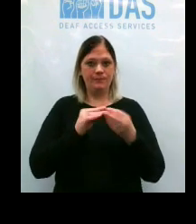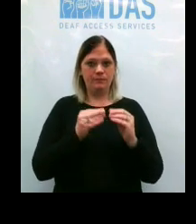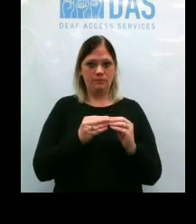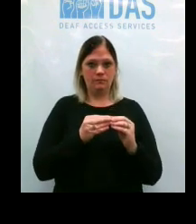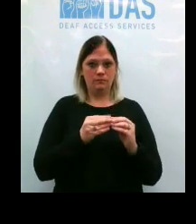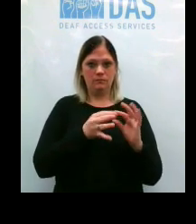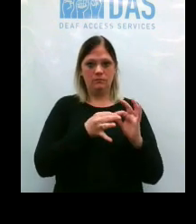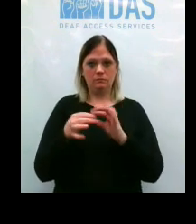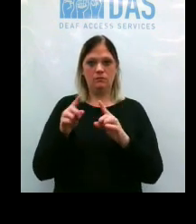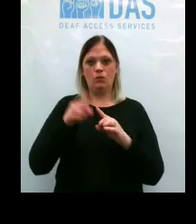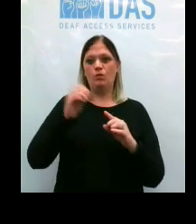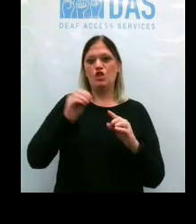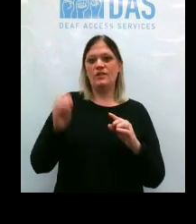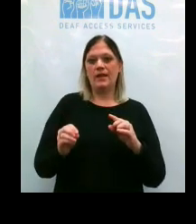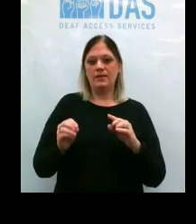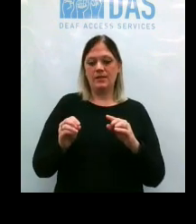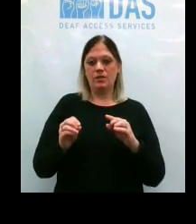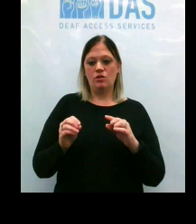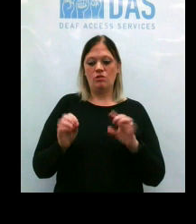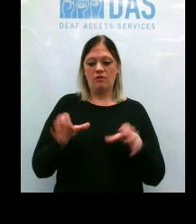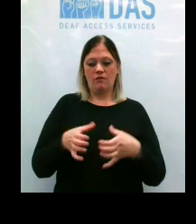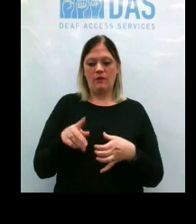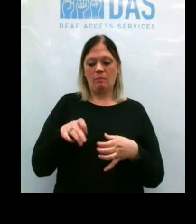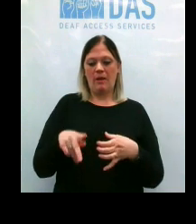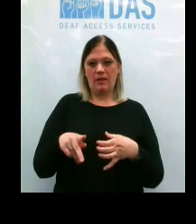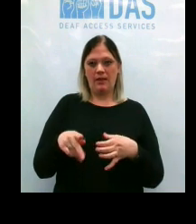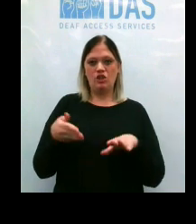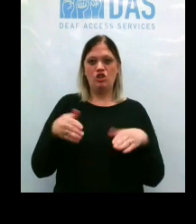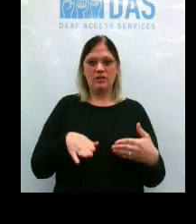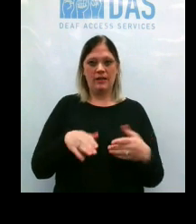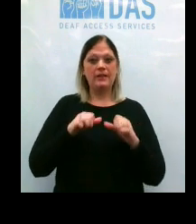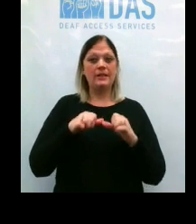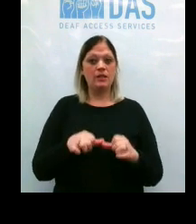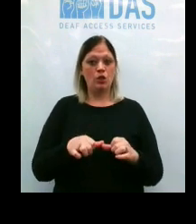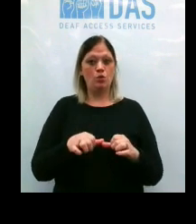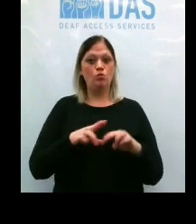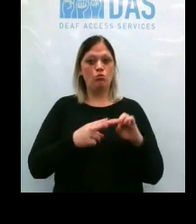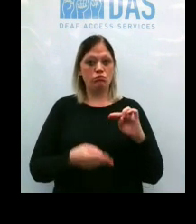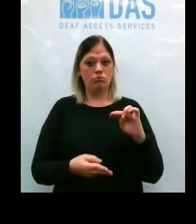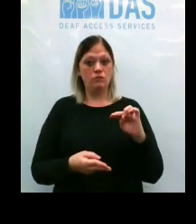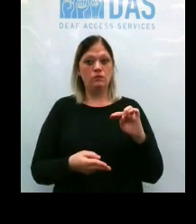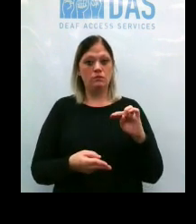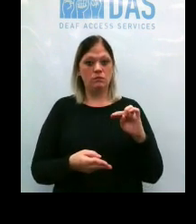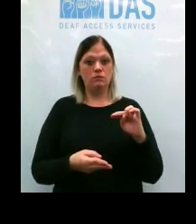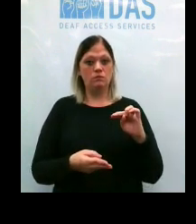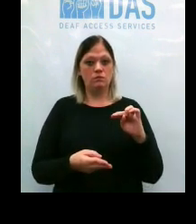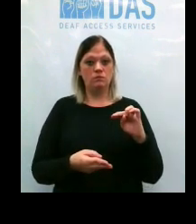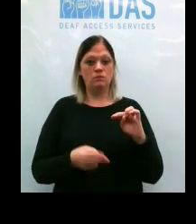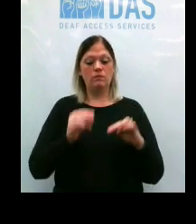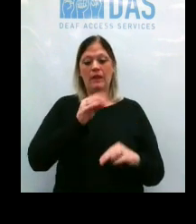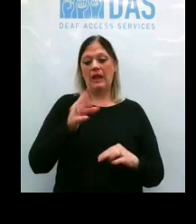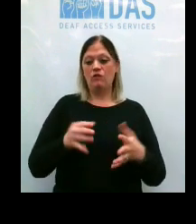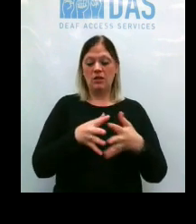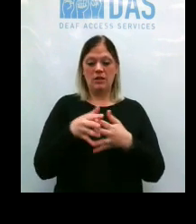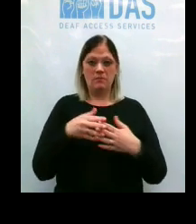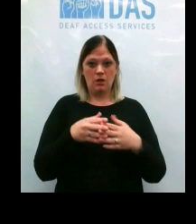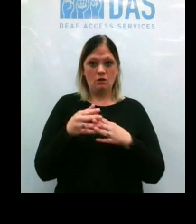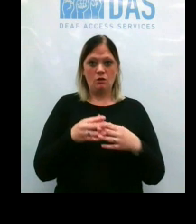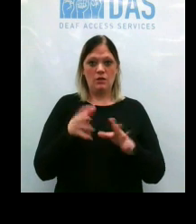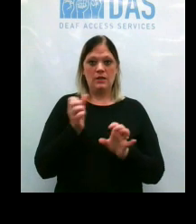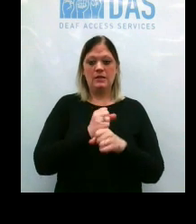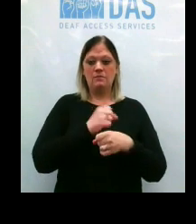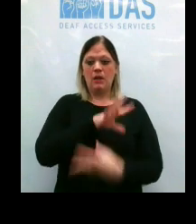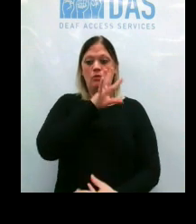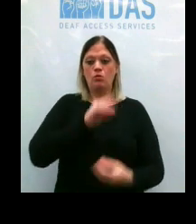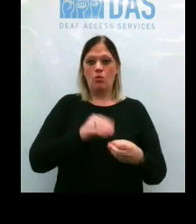to percentage of the population of those who are deceased continues to drop from where it was. African Americans make up about 15%